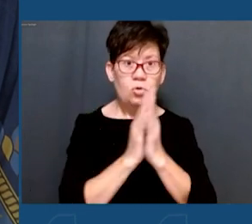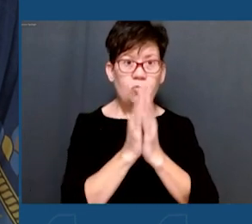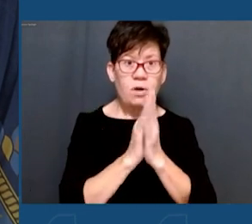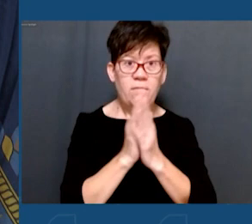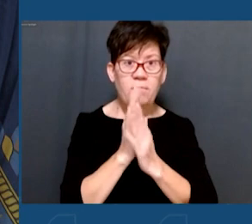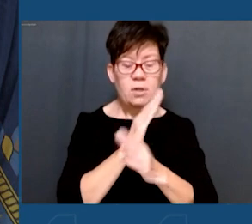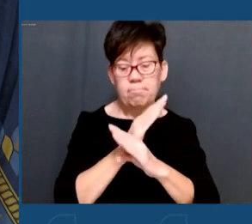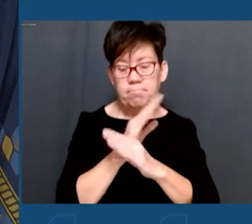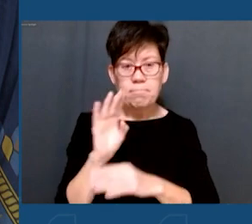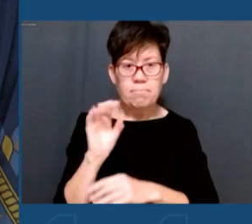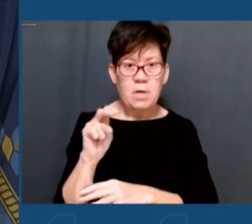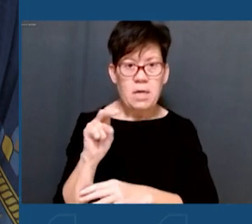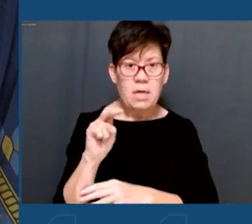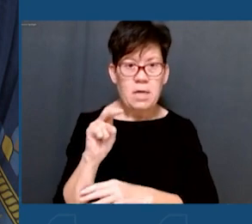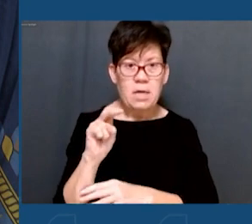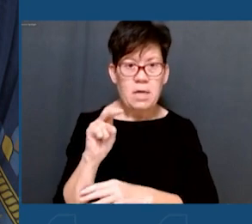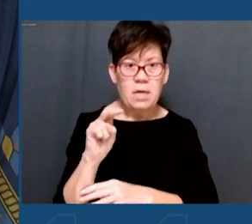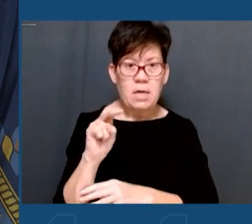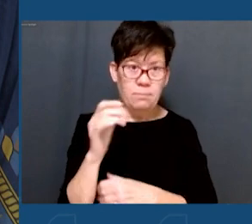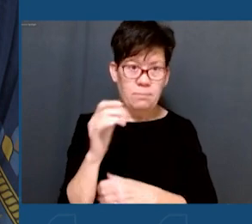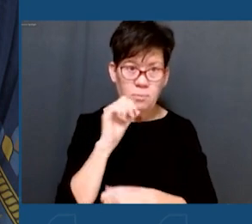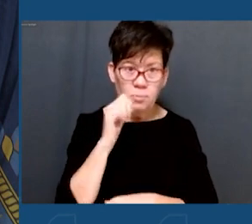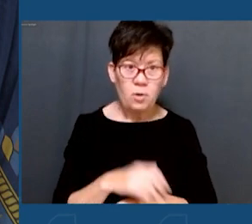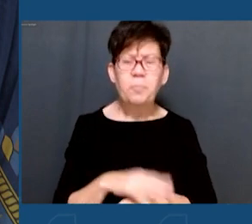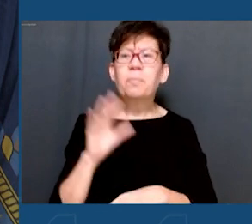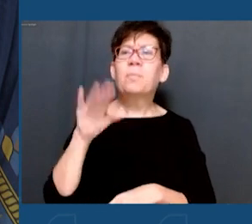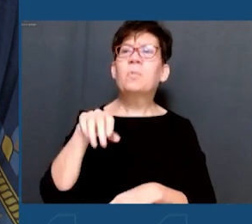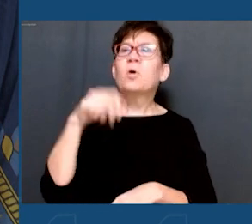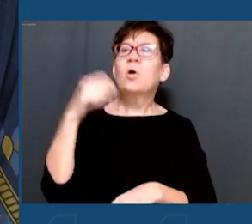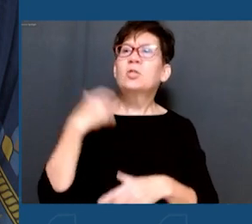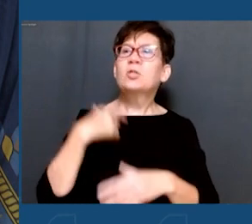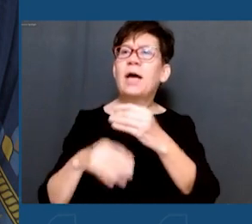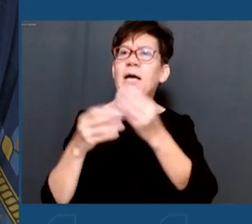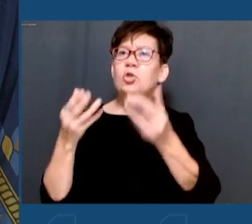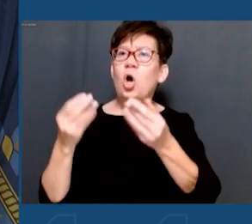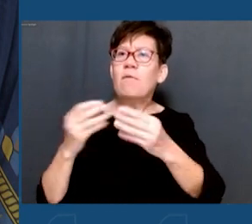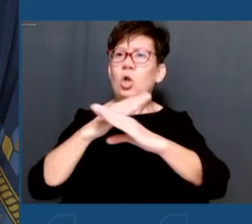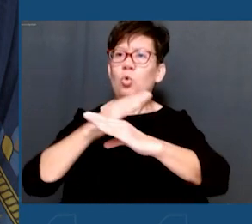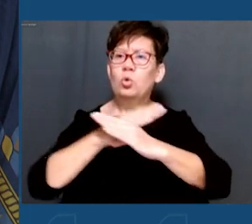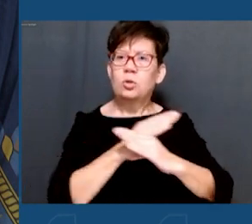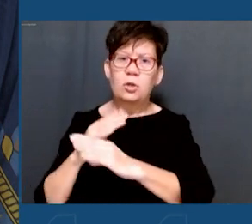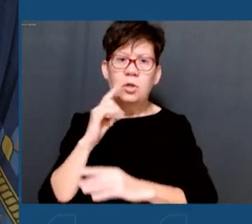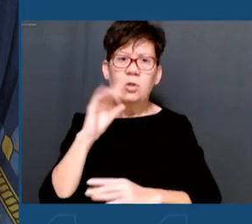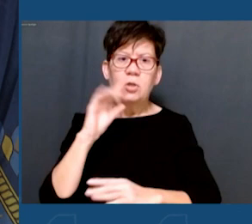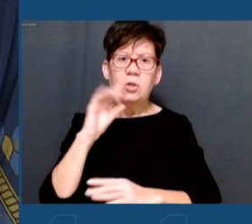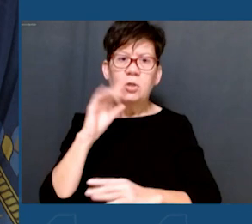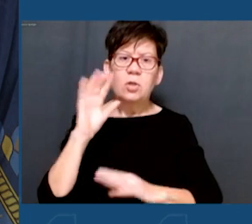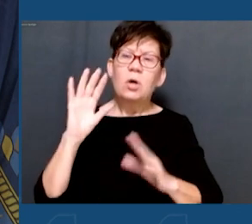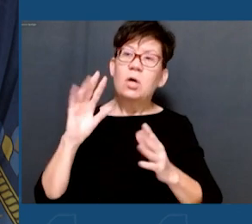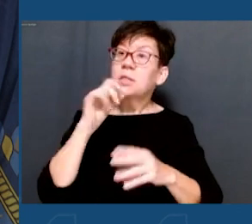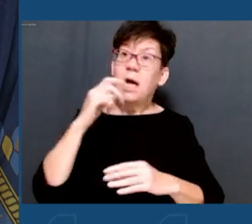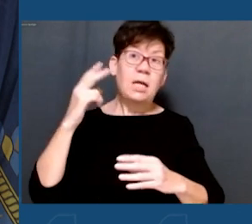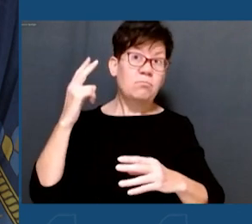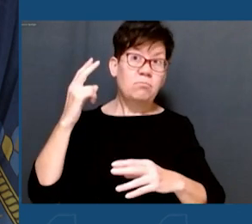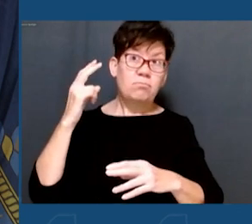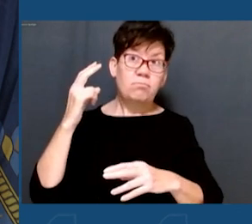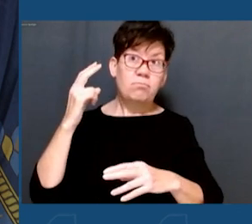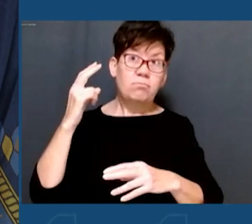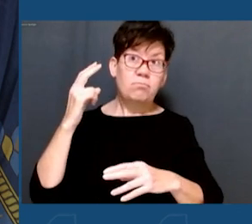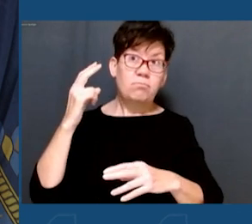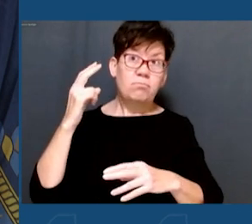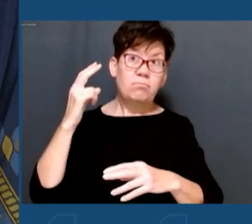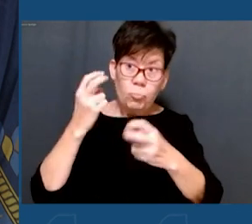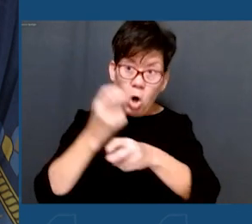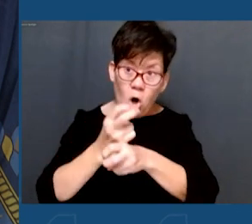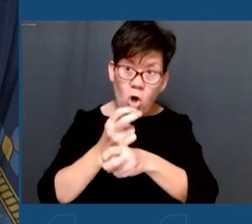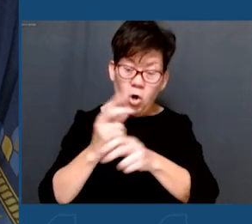Also, we're having soft closures. What does that mean? Highly recommend you not travel. It's not a hard closure yet, but starting at 6 a.m. tomorrow, Route 219,